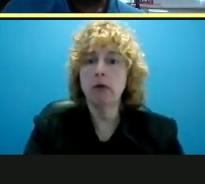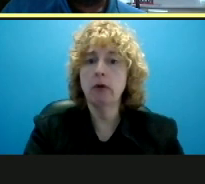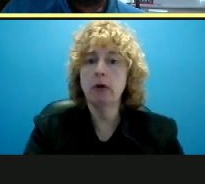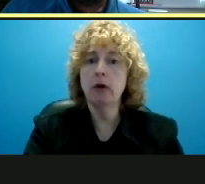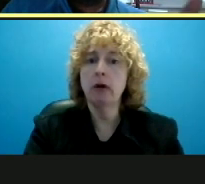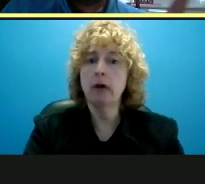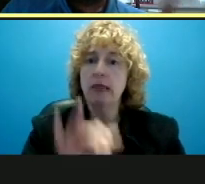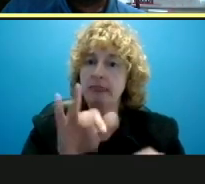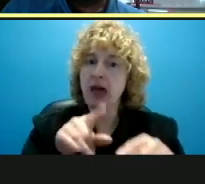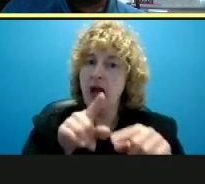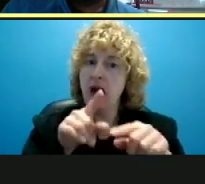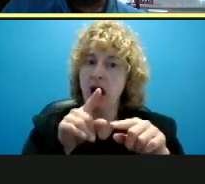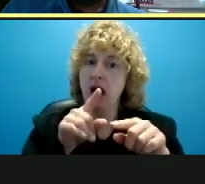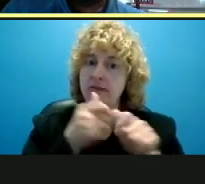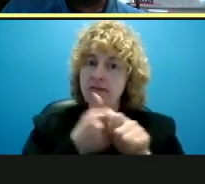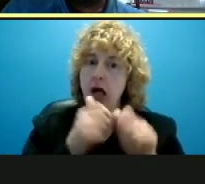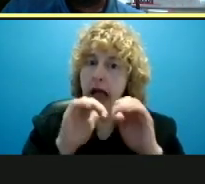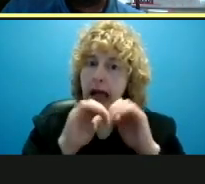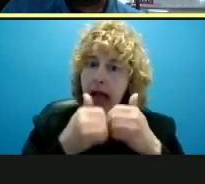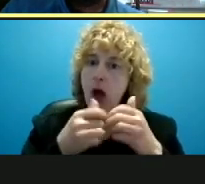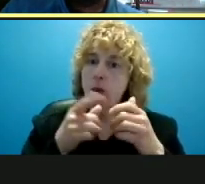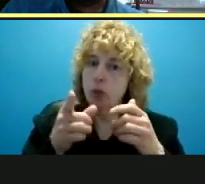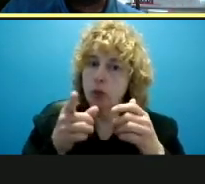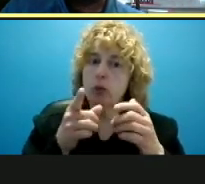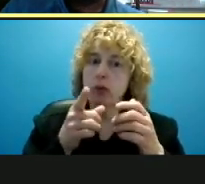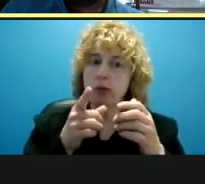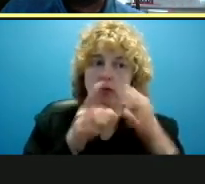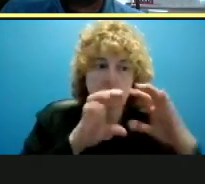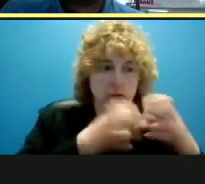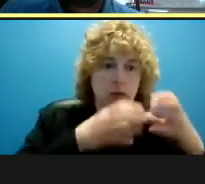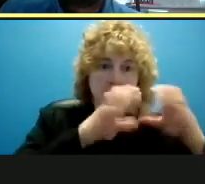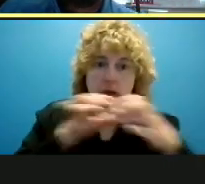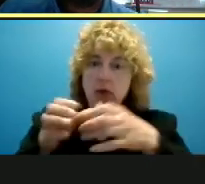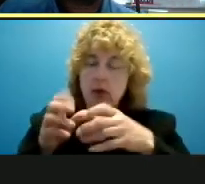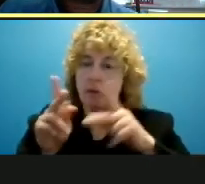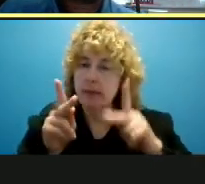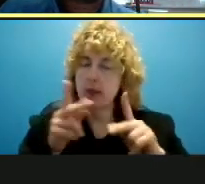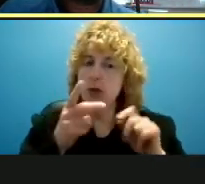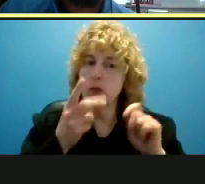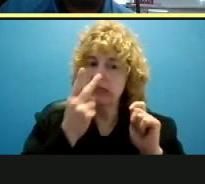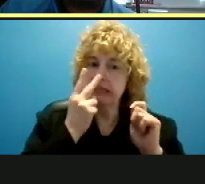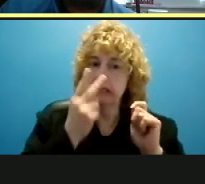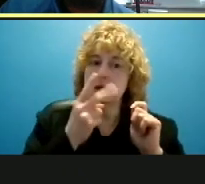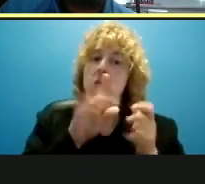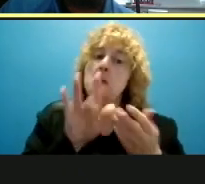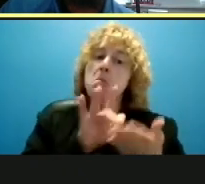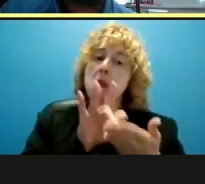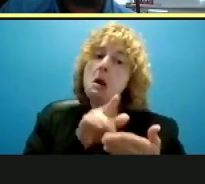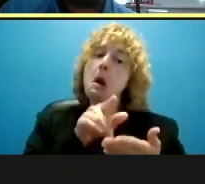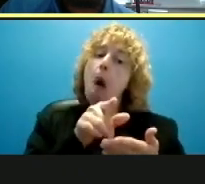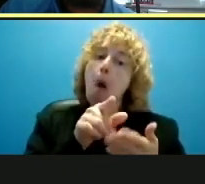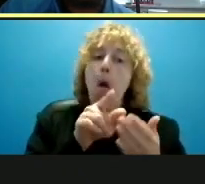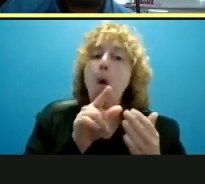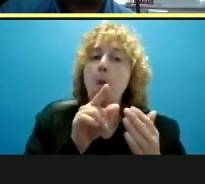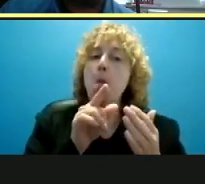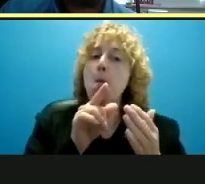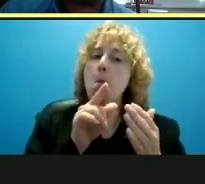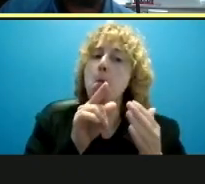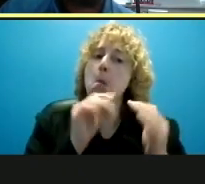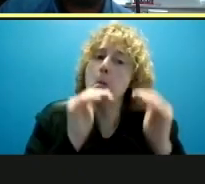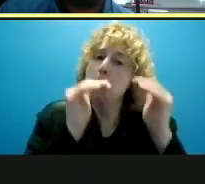So, in the square, in the center, you can see that it was broken fairly equal. It's proportional.